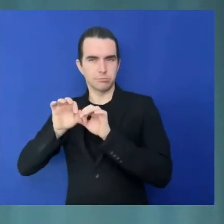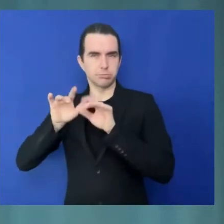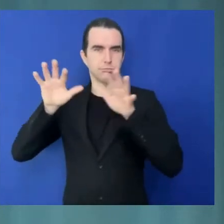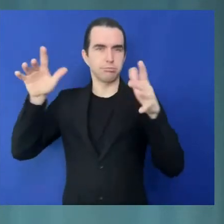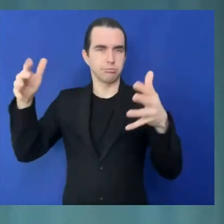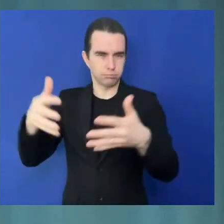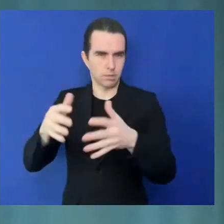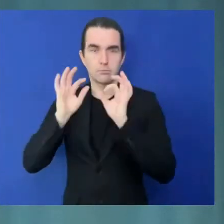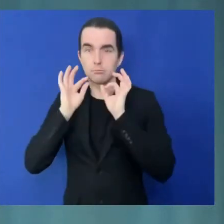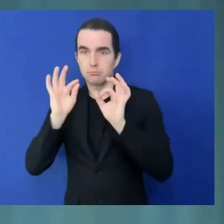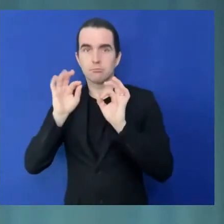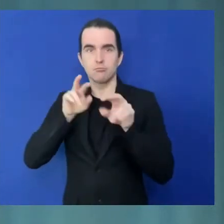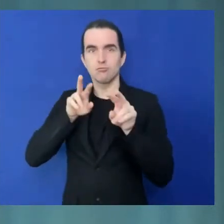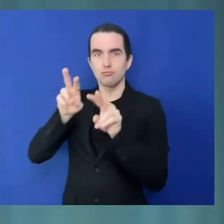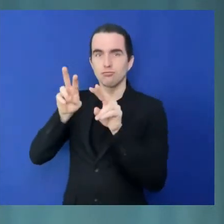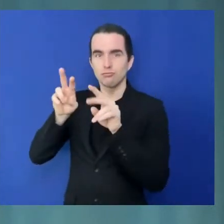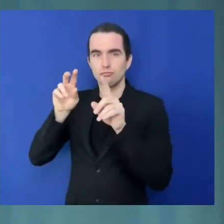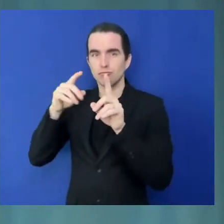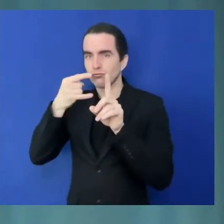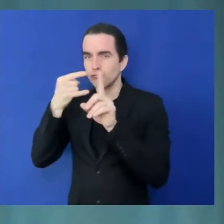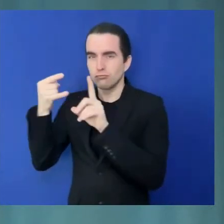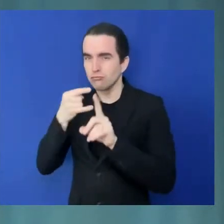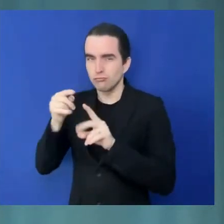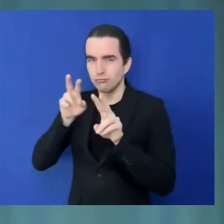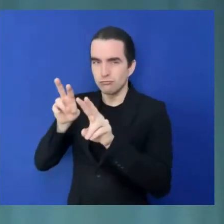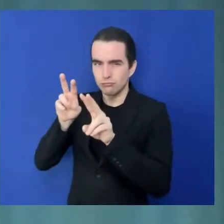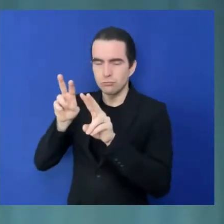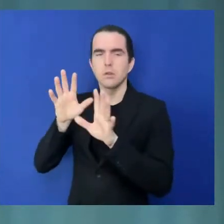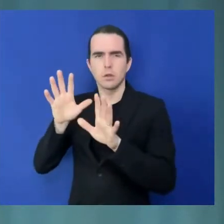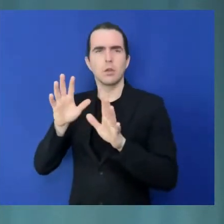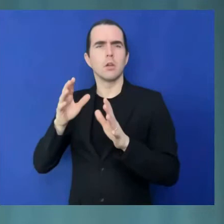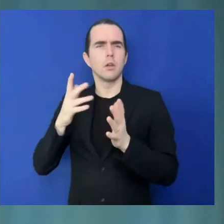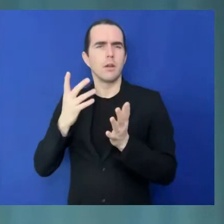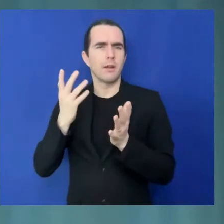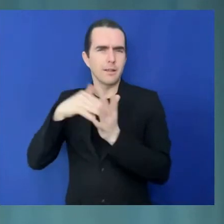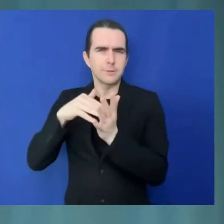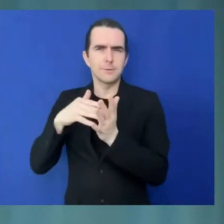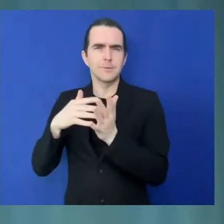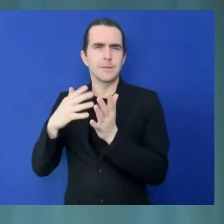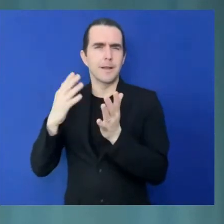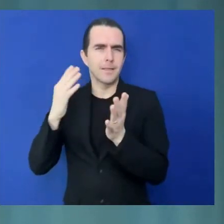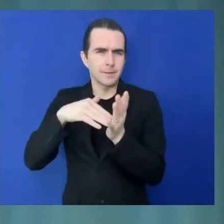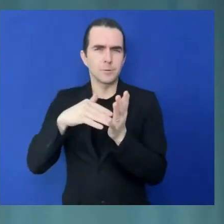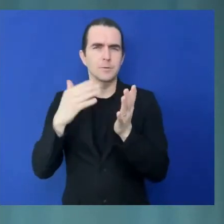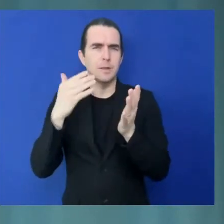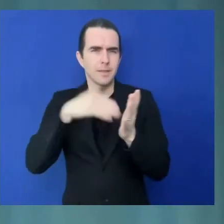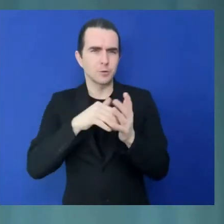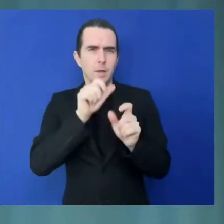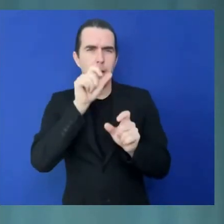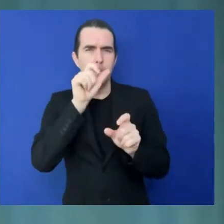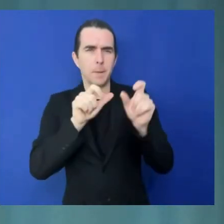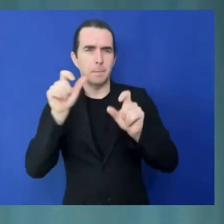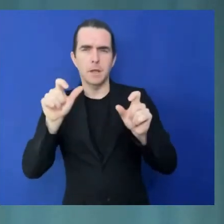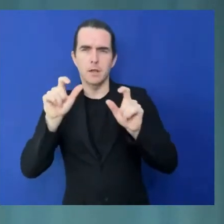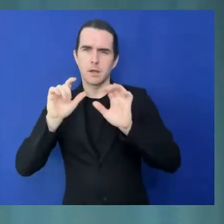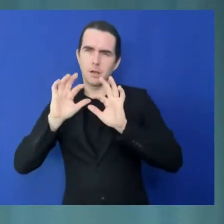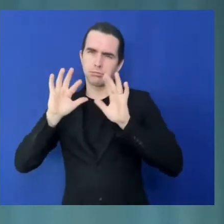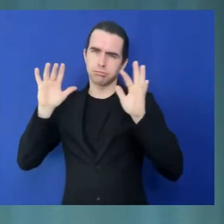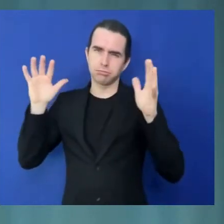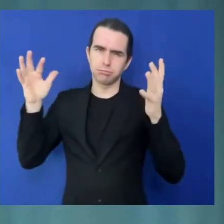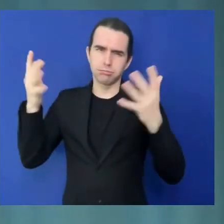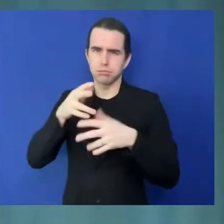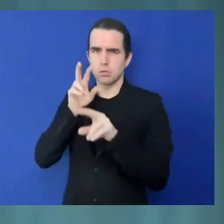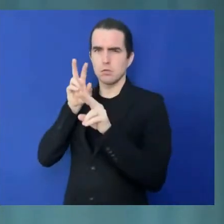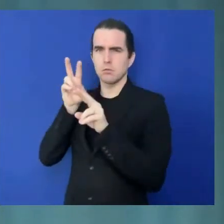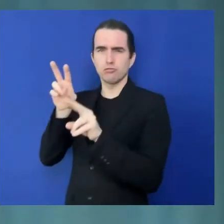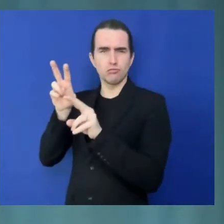organized online Zero Project conferences for all Spanish-speaking communities of the